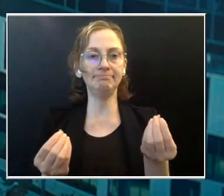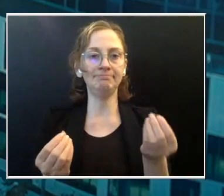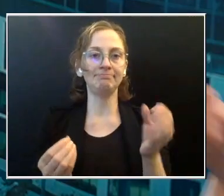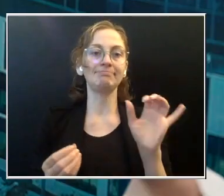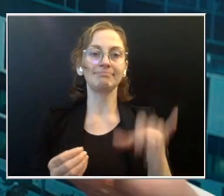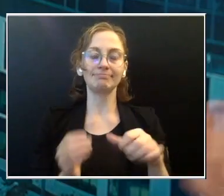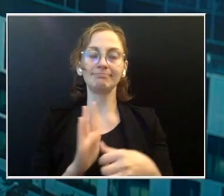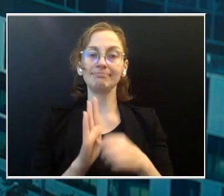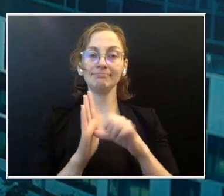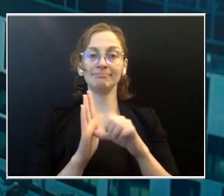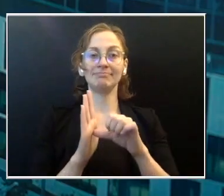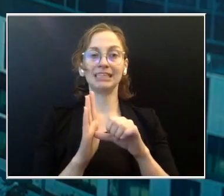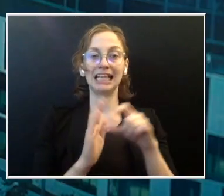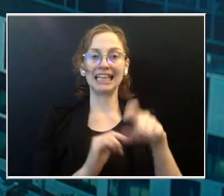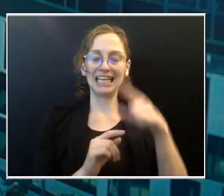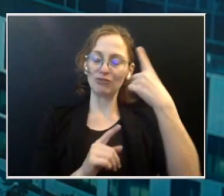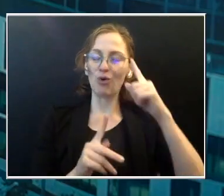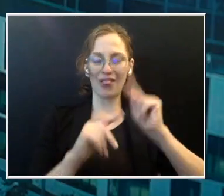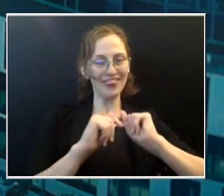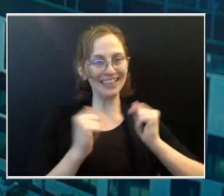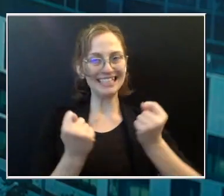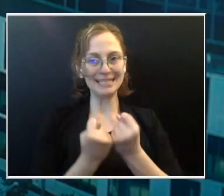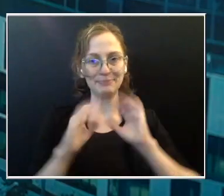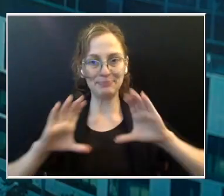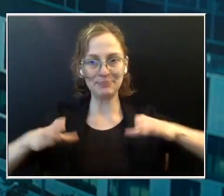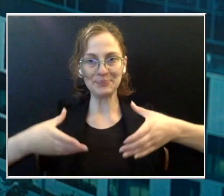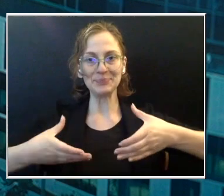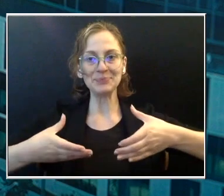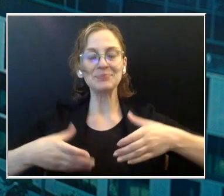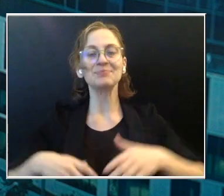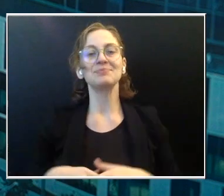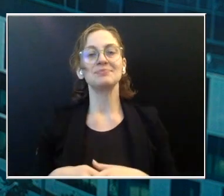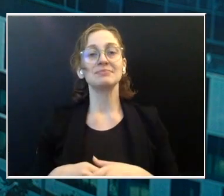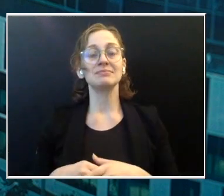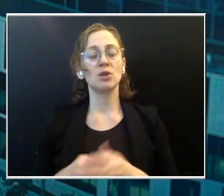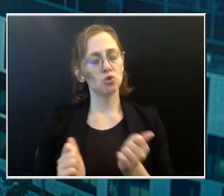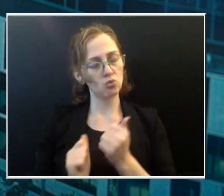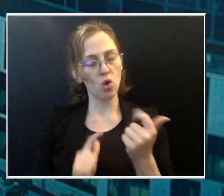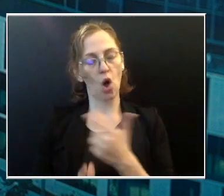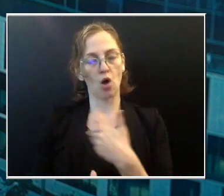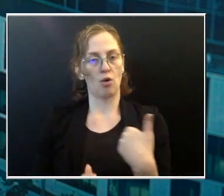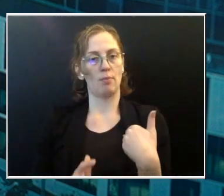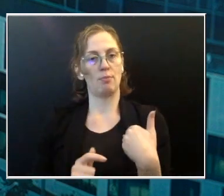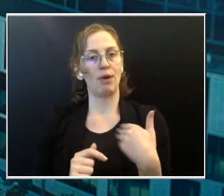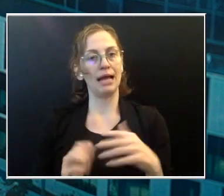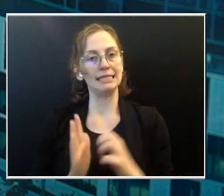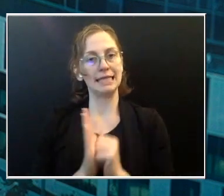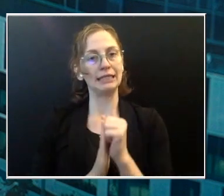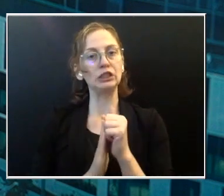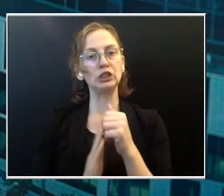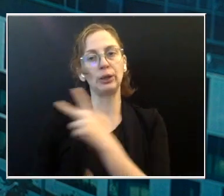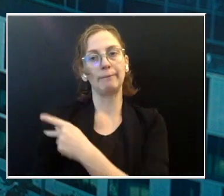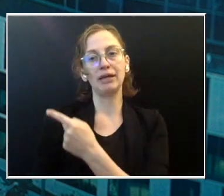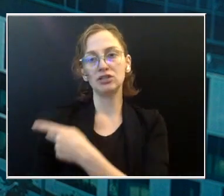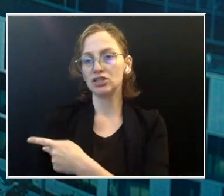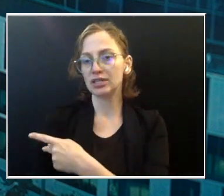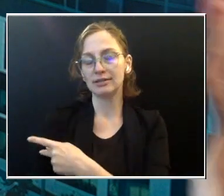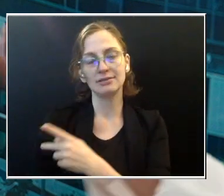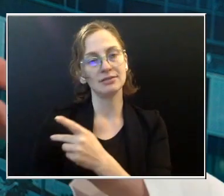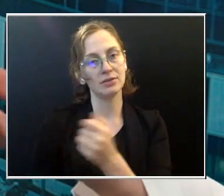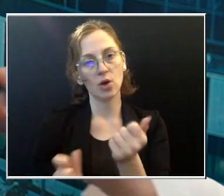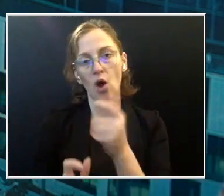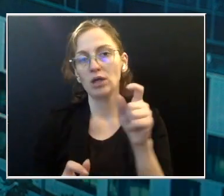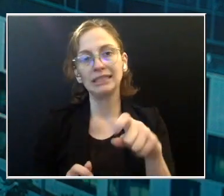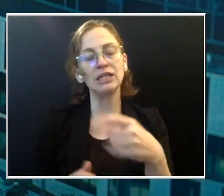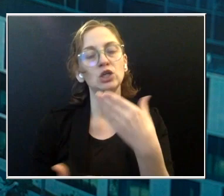whole team. So part of what we need with all of our breast cancer patients is really good survivorship care. And so that's something, not just your treatment team, but